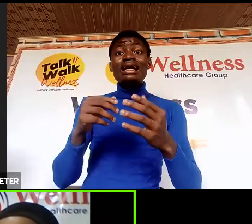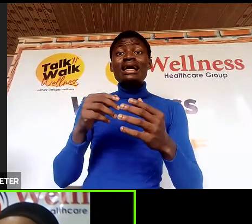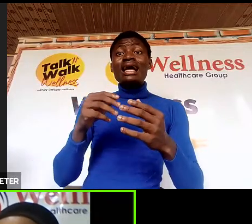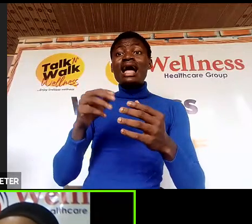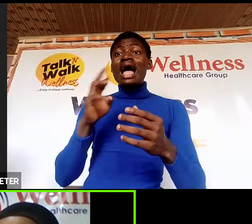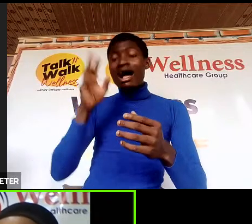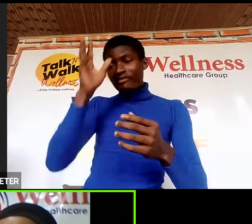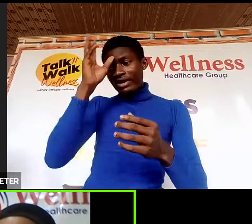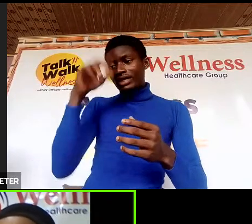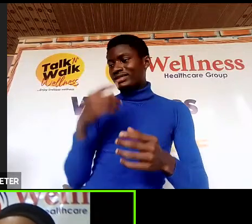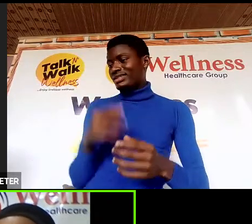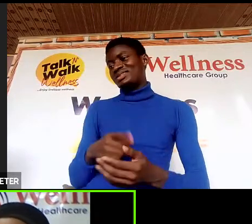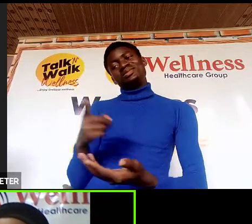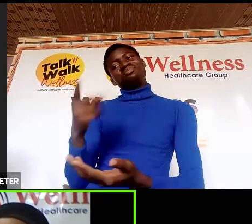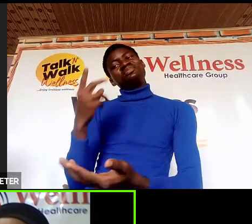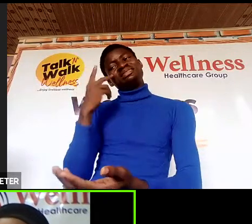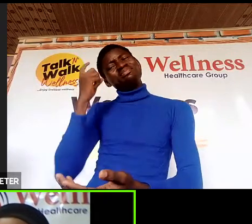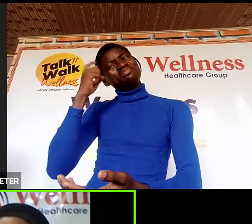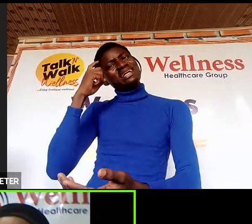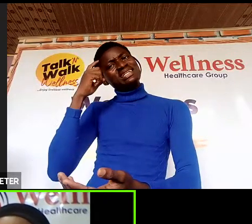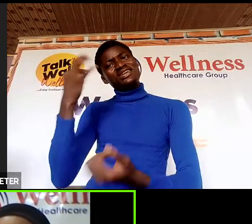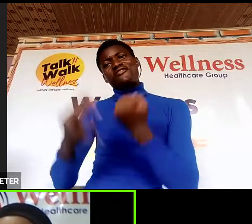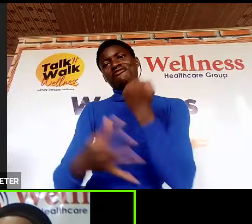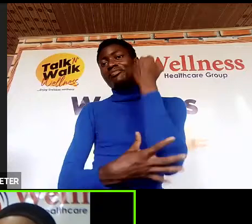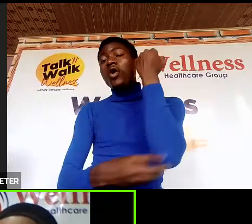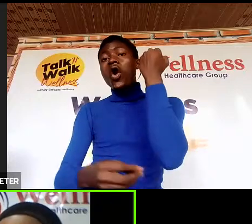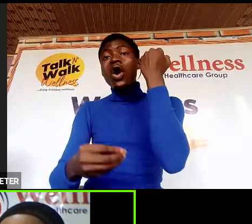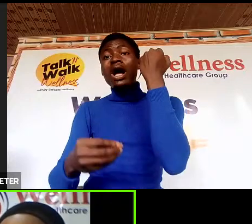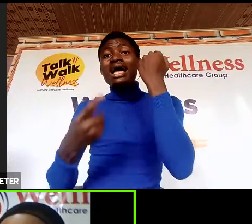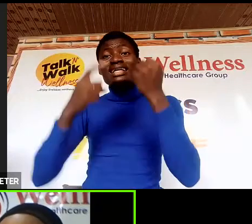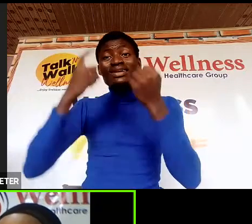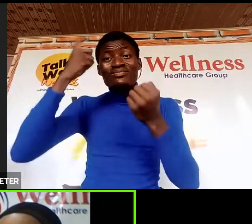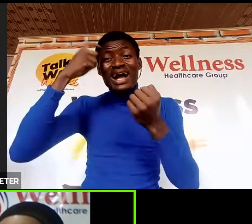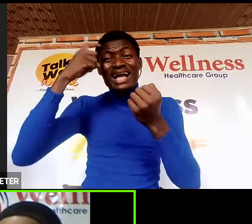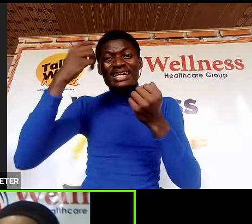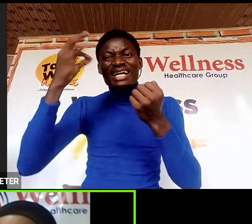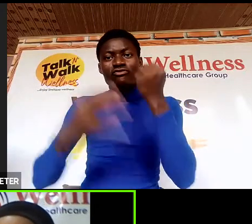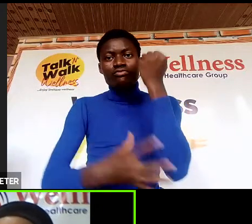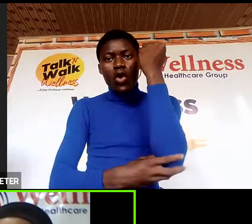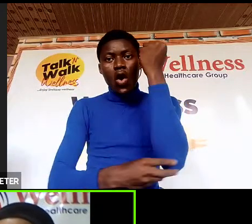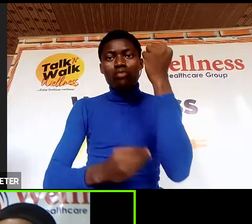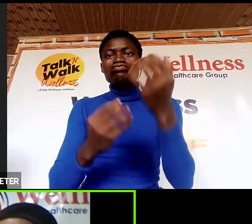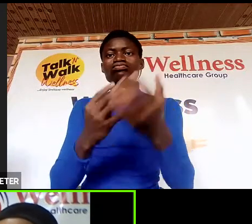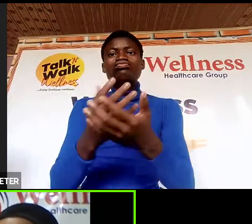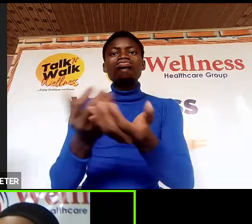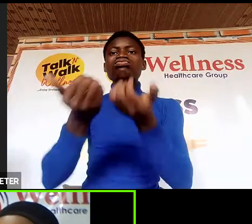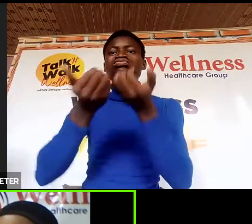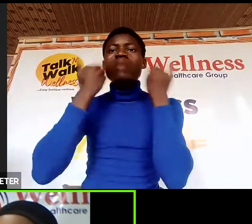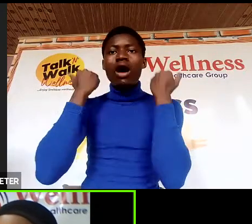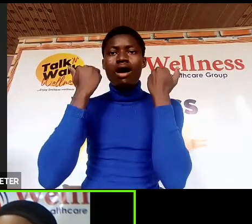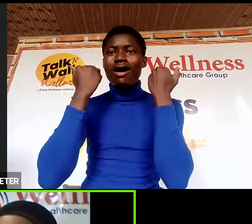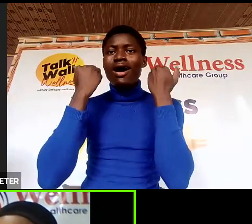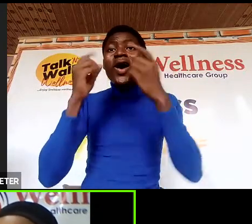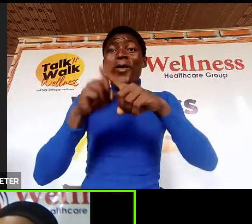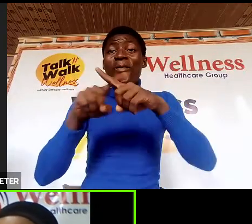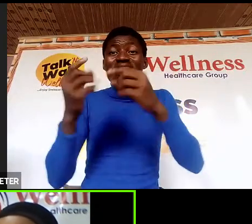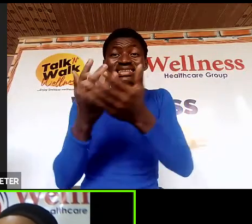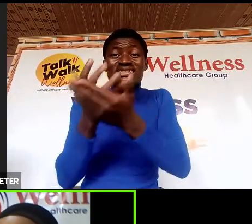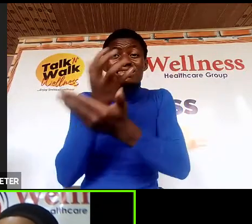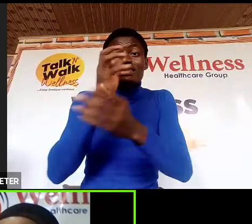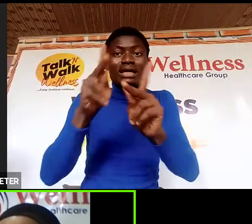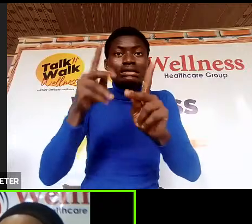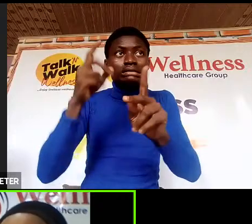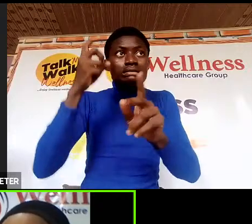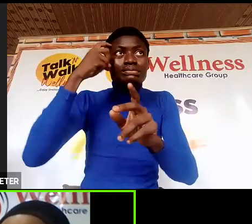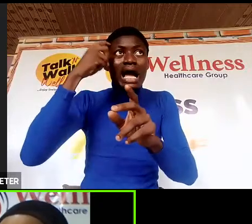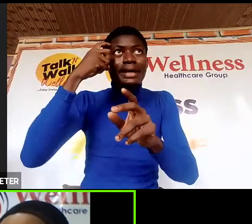The mindset of the rich is to keep some aside and to send on errand. I said, what kind of errand will you send money? He said, in our economics, did they teach us about money market